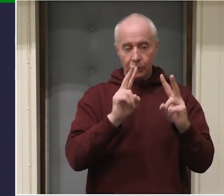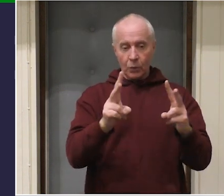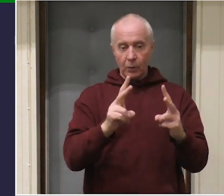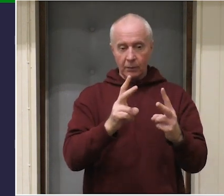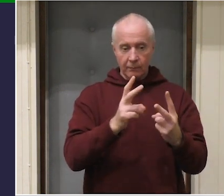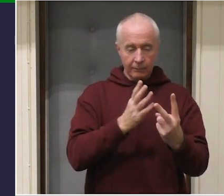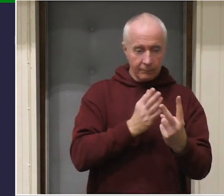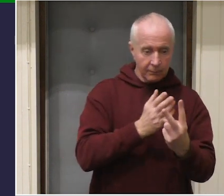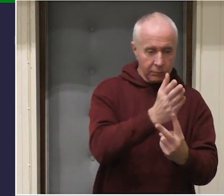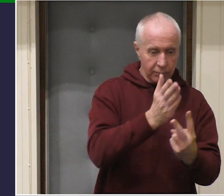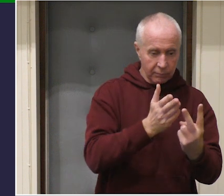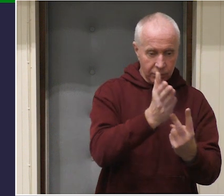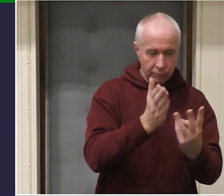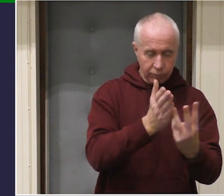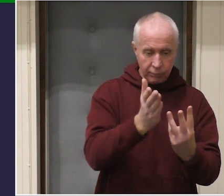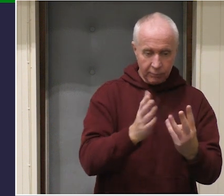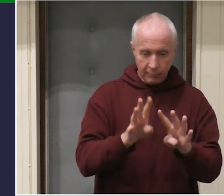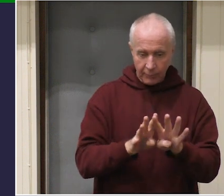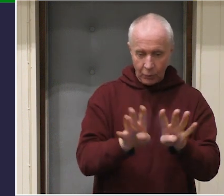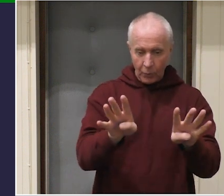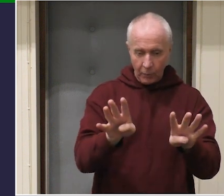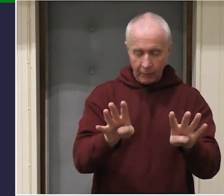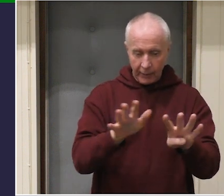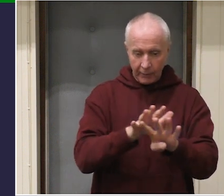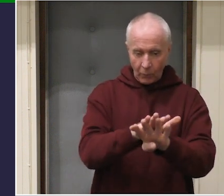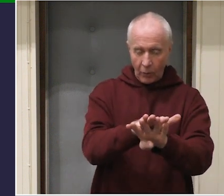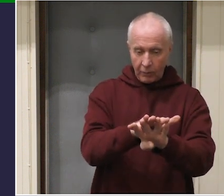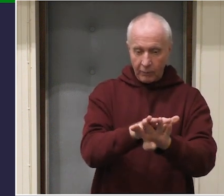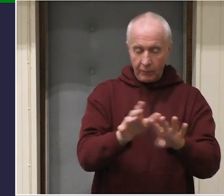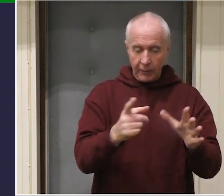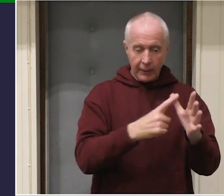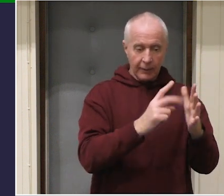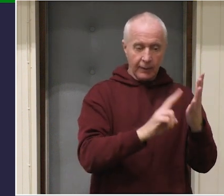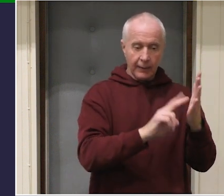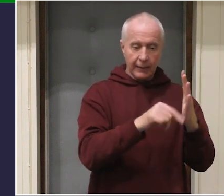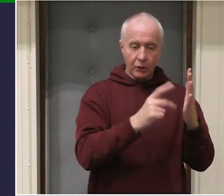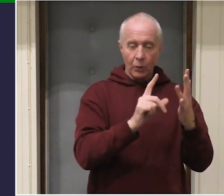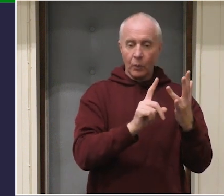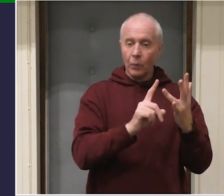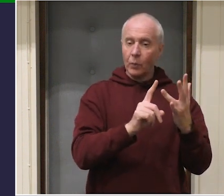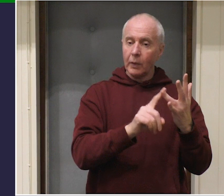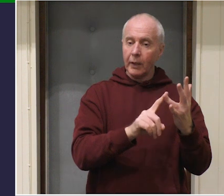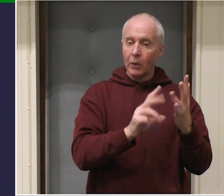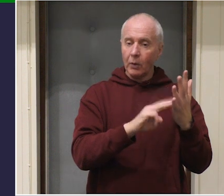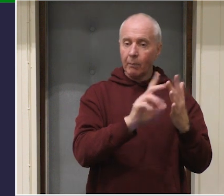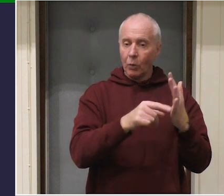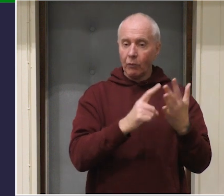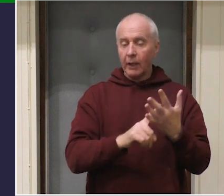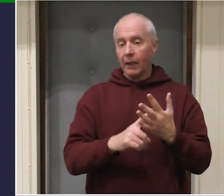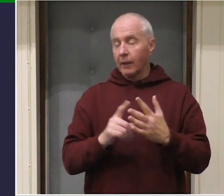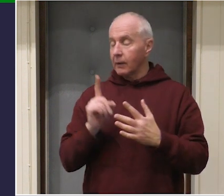Other times he didn't. And immediately after that, one of his assistants, Antonio Mori, noticed the same thing for another star called